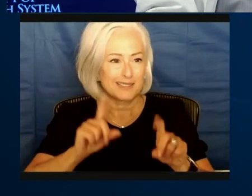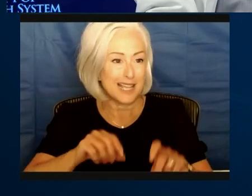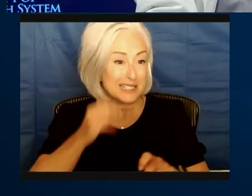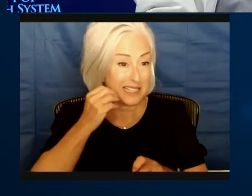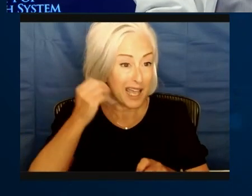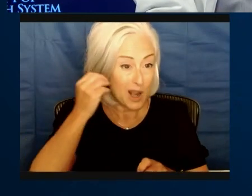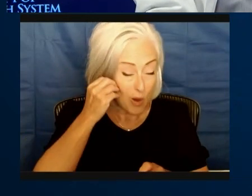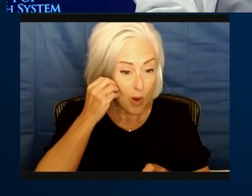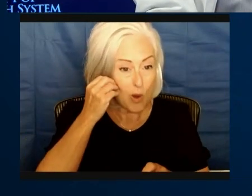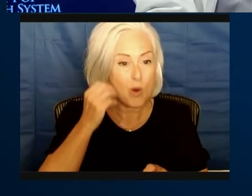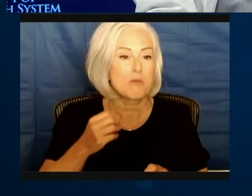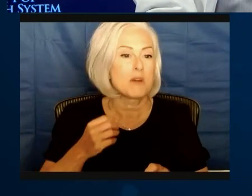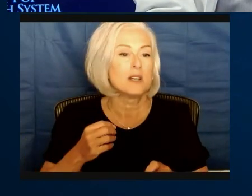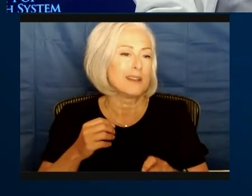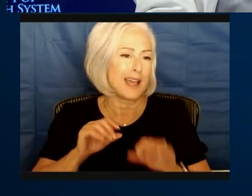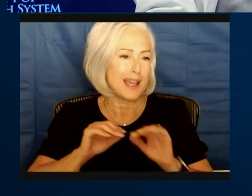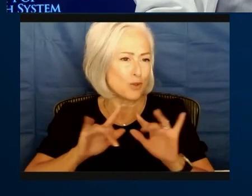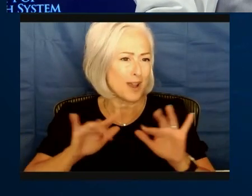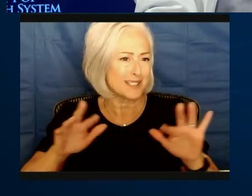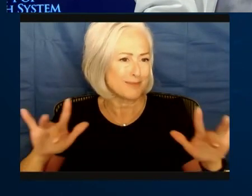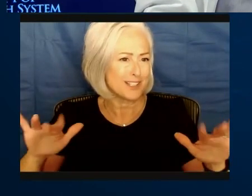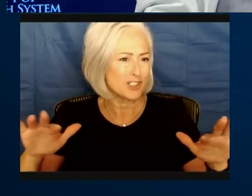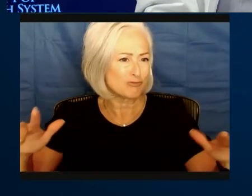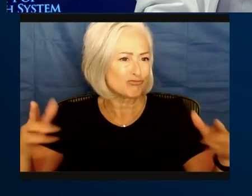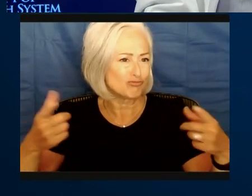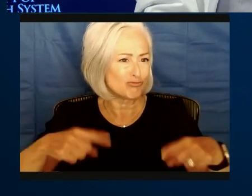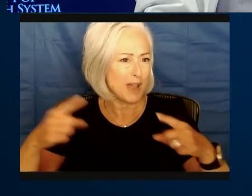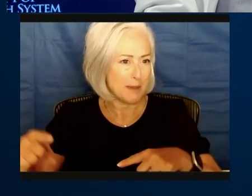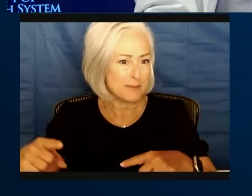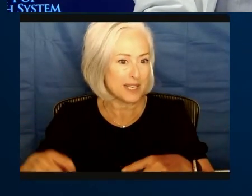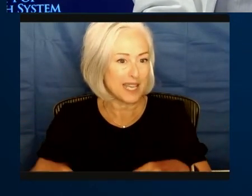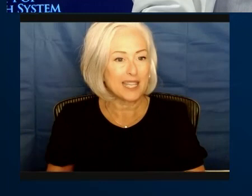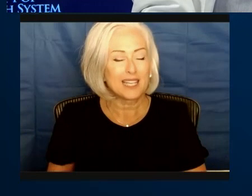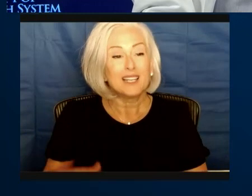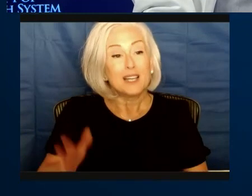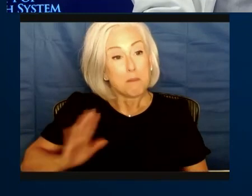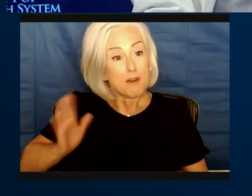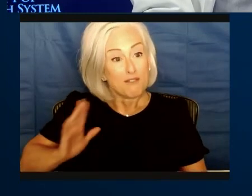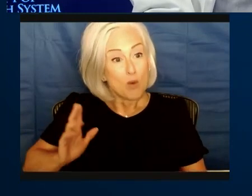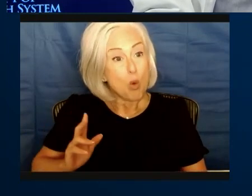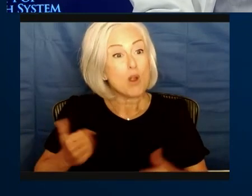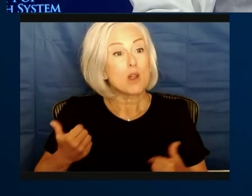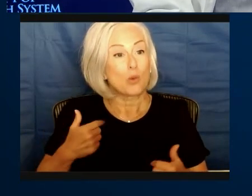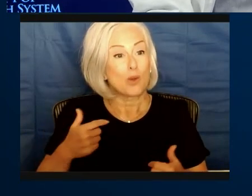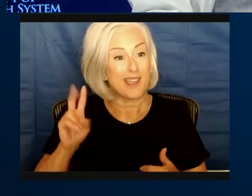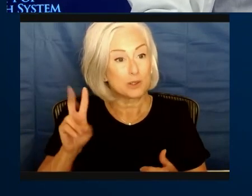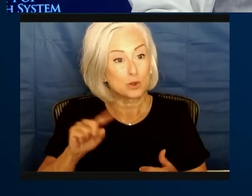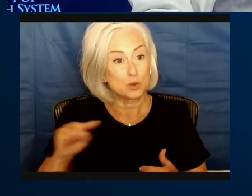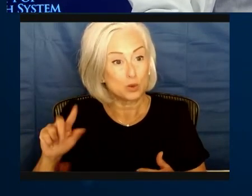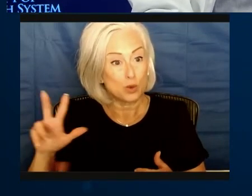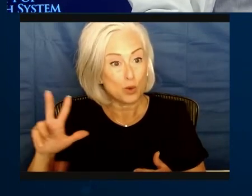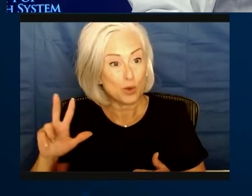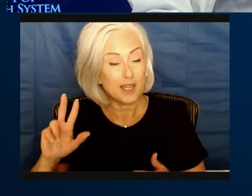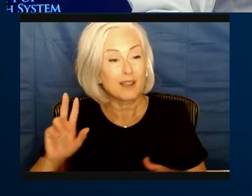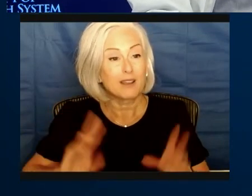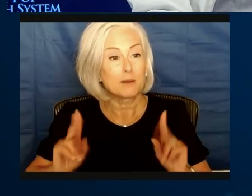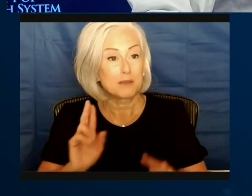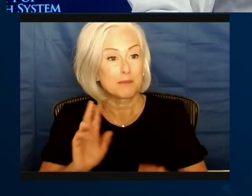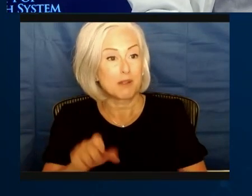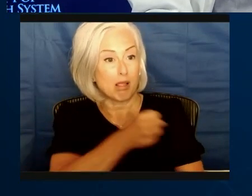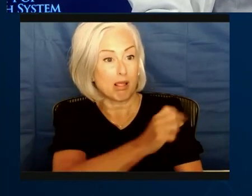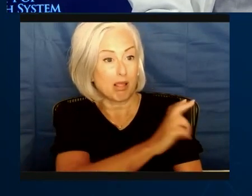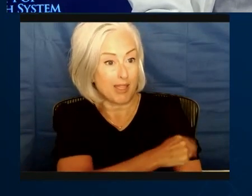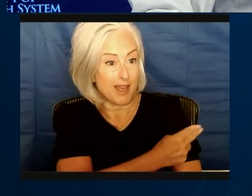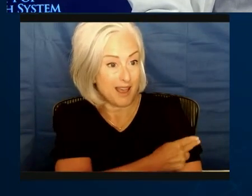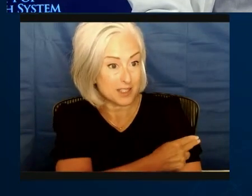they were a few months ago when we were down to 2 or 3. So we do have a lot more, but our death rate is staying relatively low.